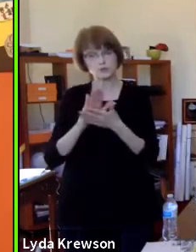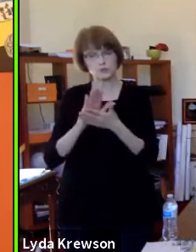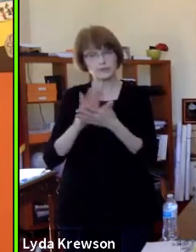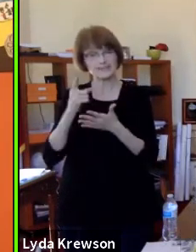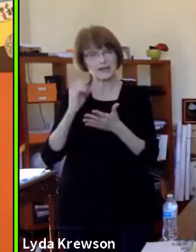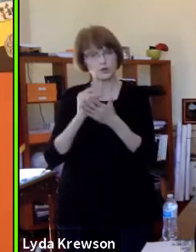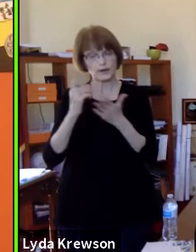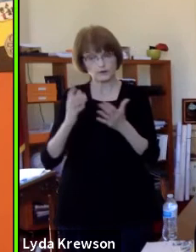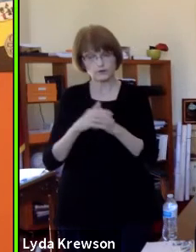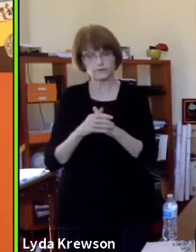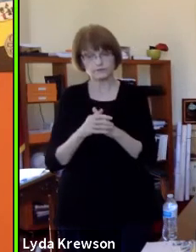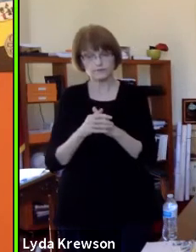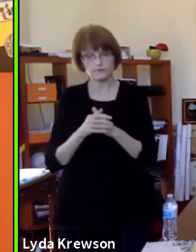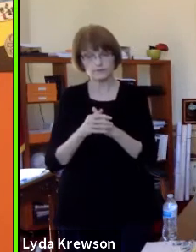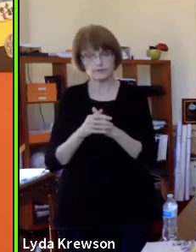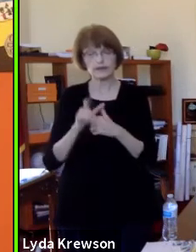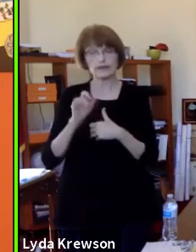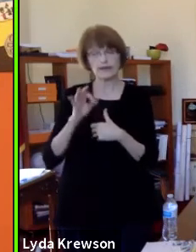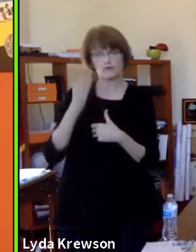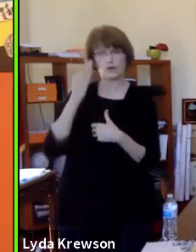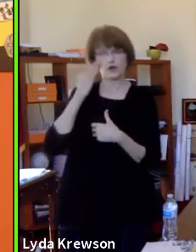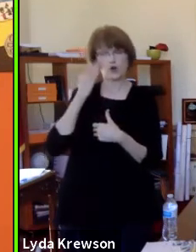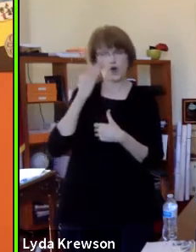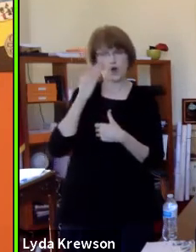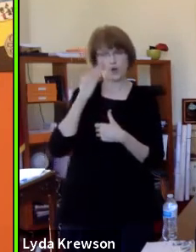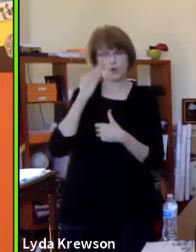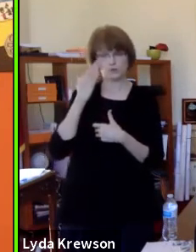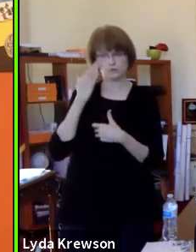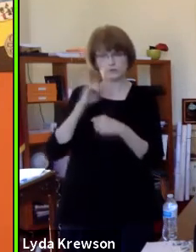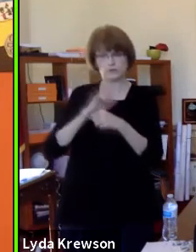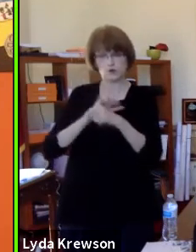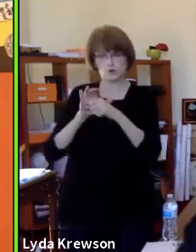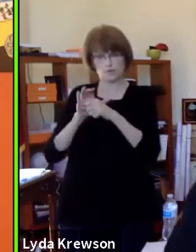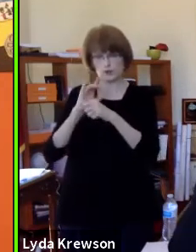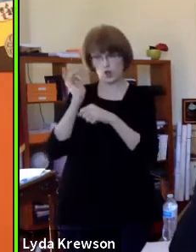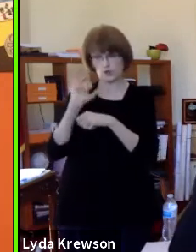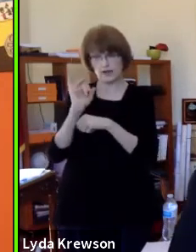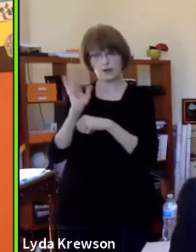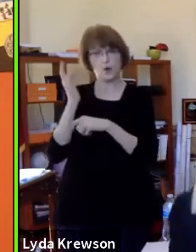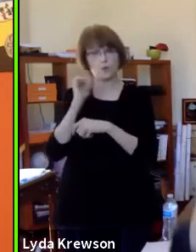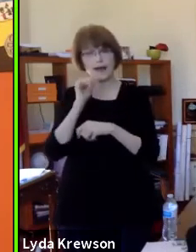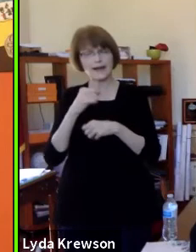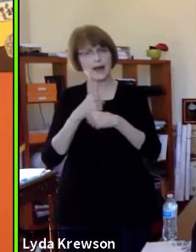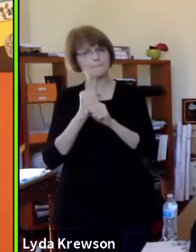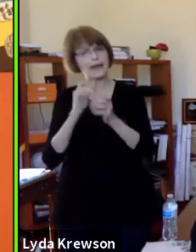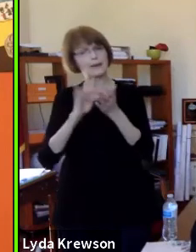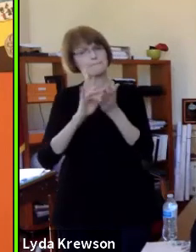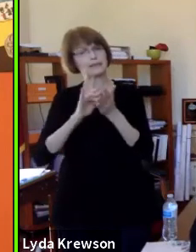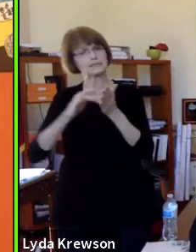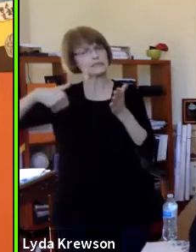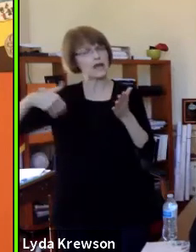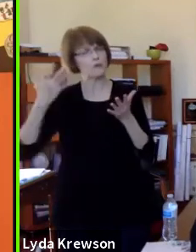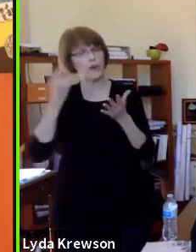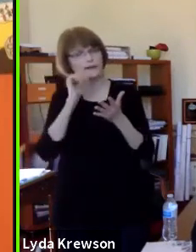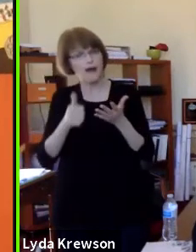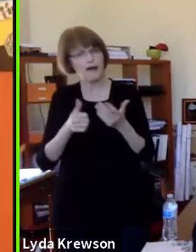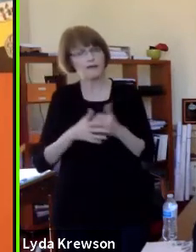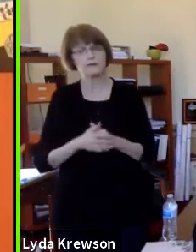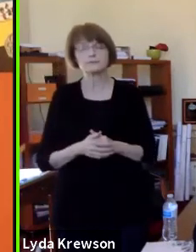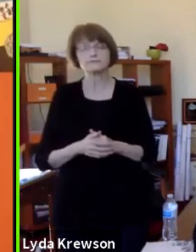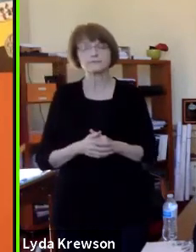what the coronavirus looks like, how come we can't make the medicine yet?